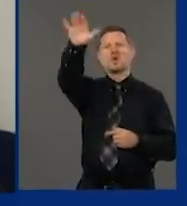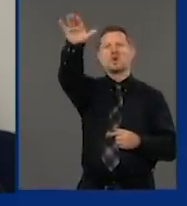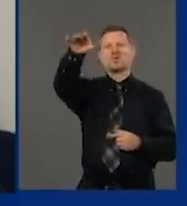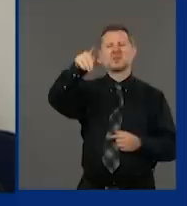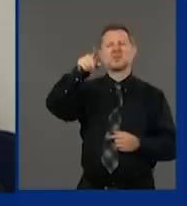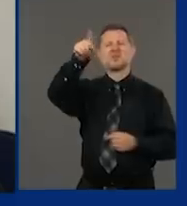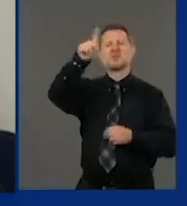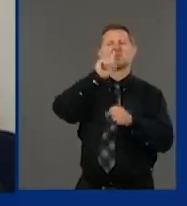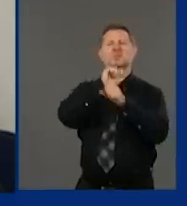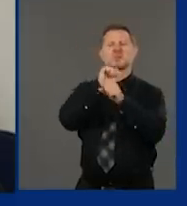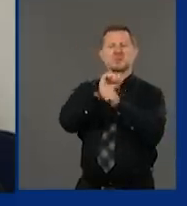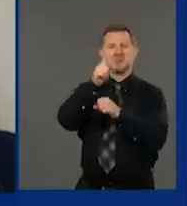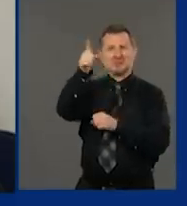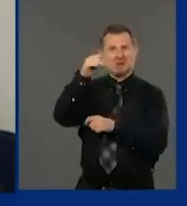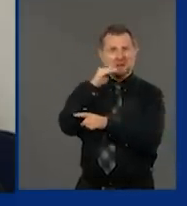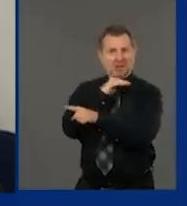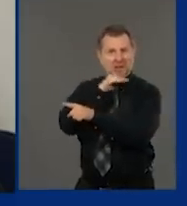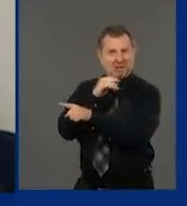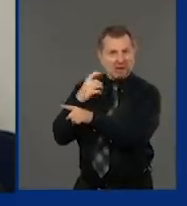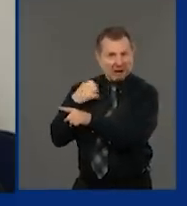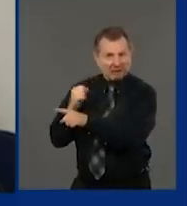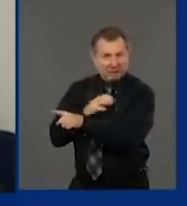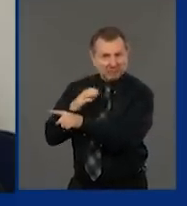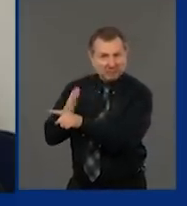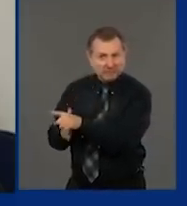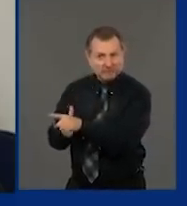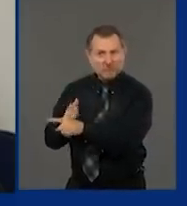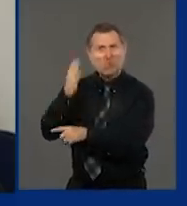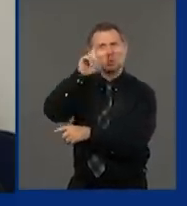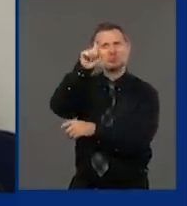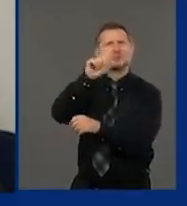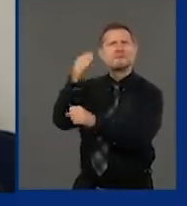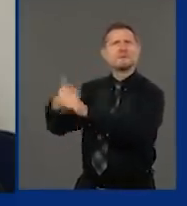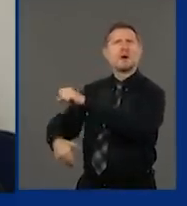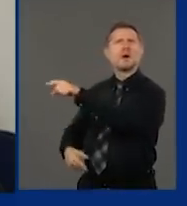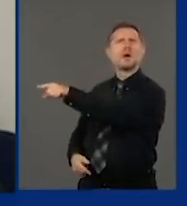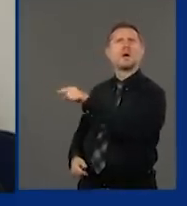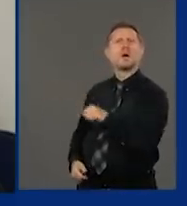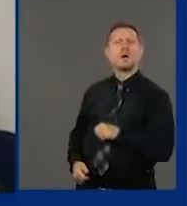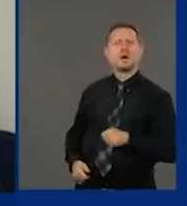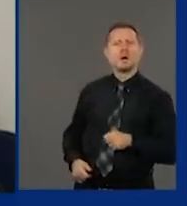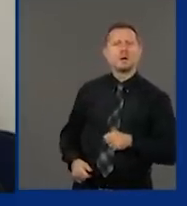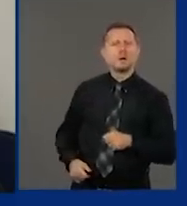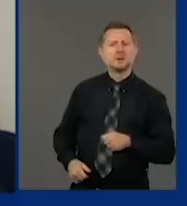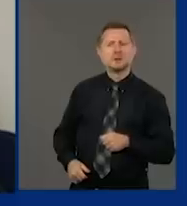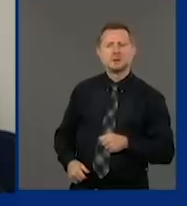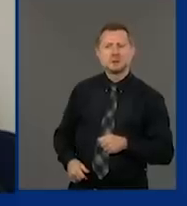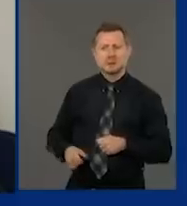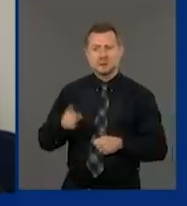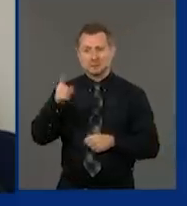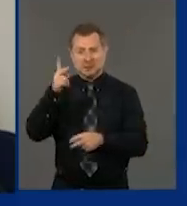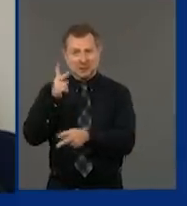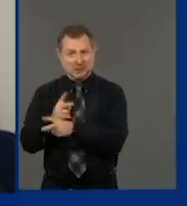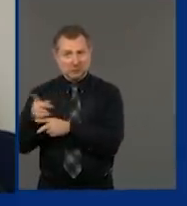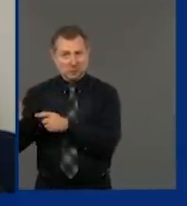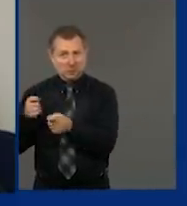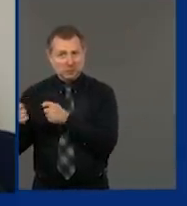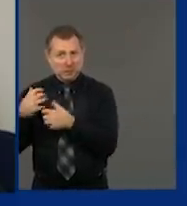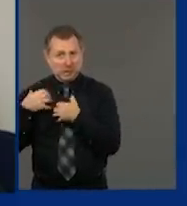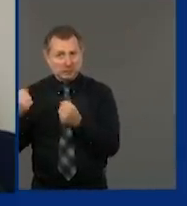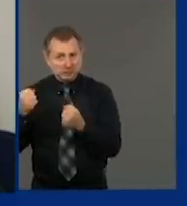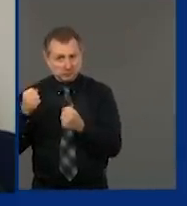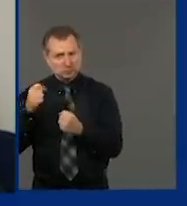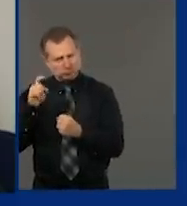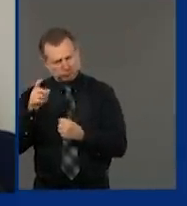you say he's lying, how do you not fire him? How do you keep him in charge of health